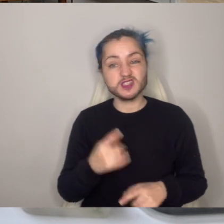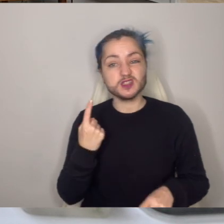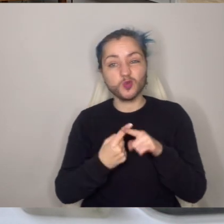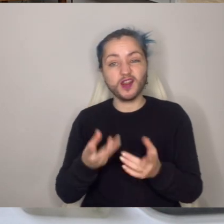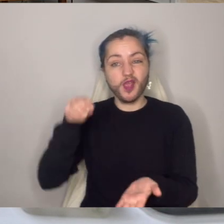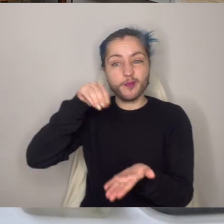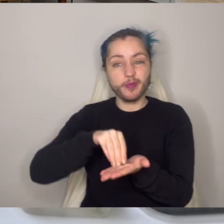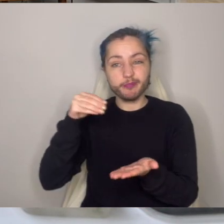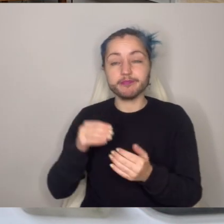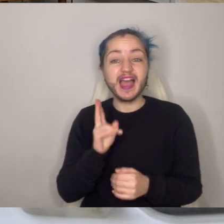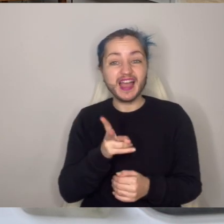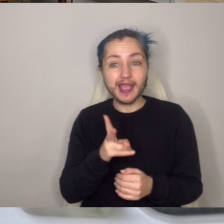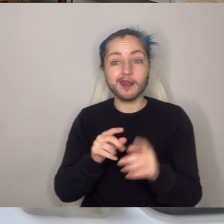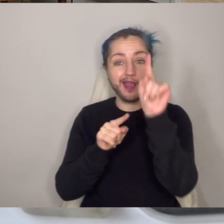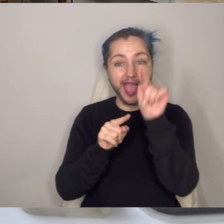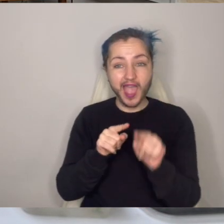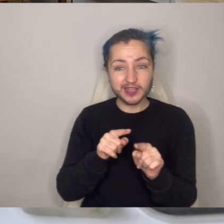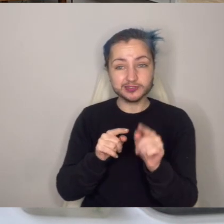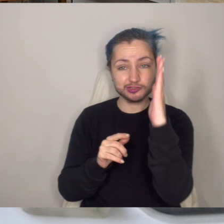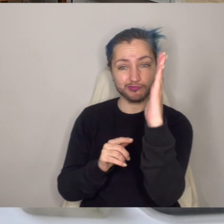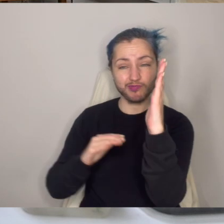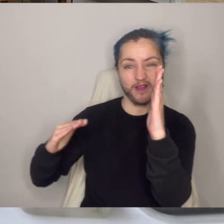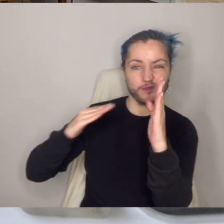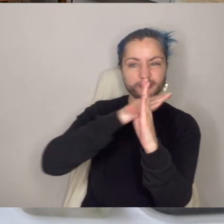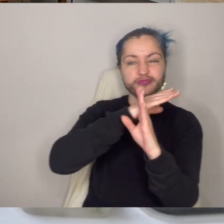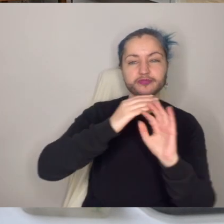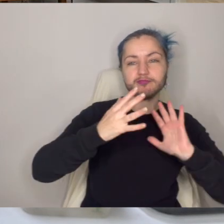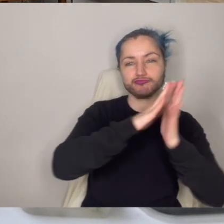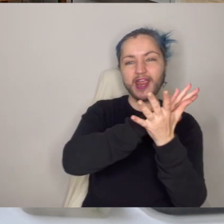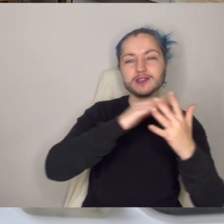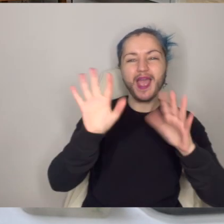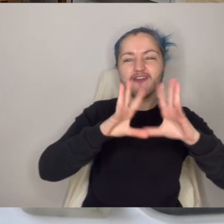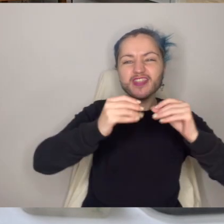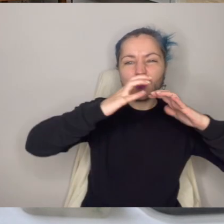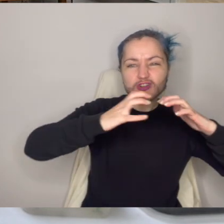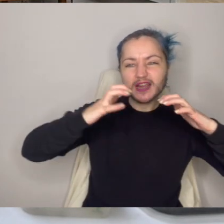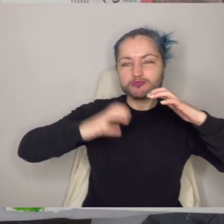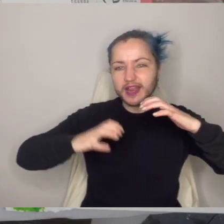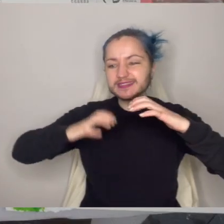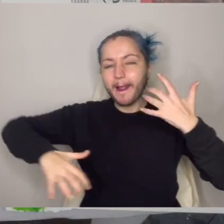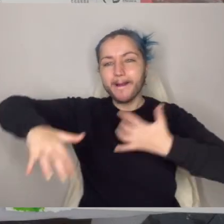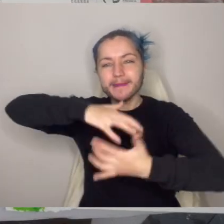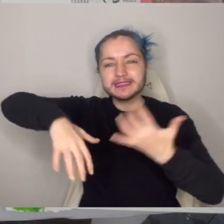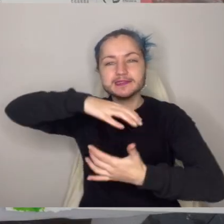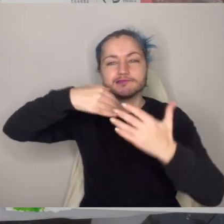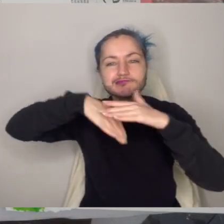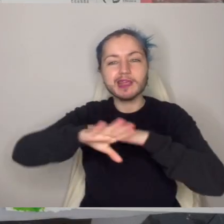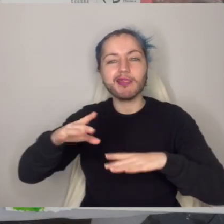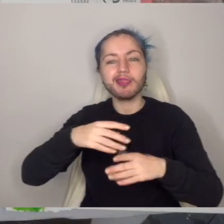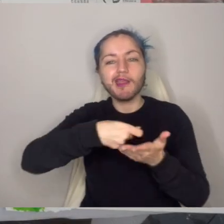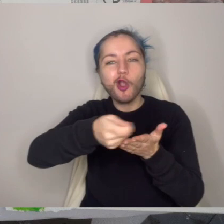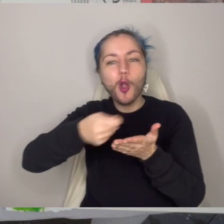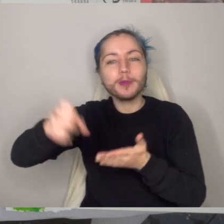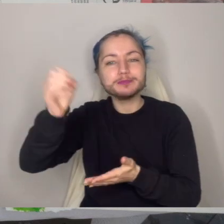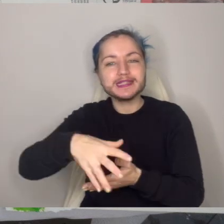And I'm quickly going to press that down. Again, breaking the edges so we get the idea that everything is breaking down and mixing up in the